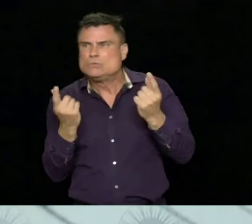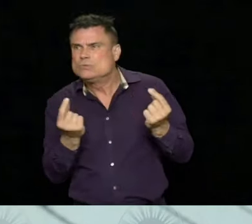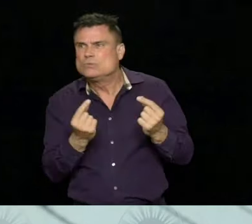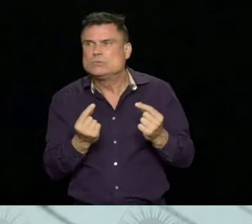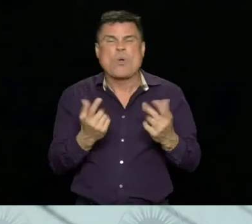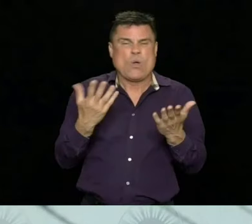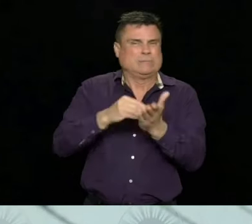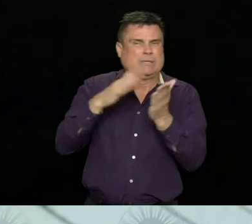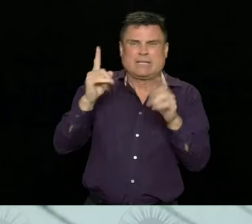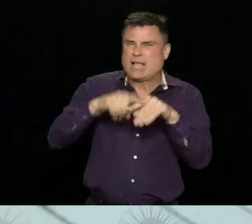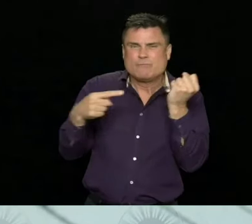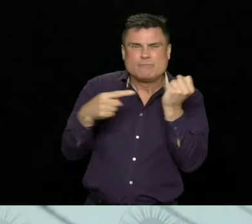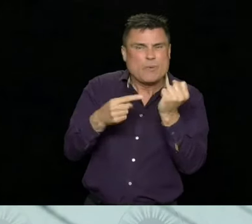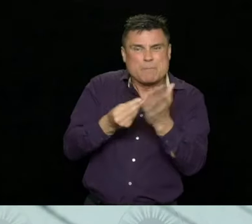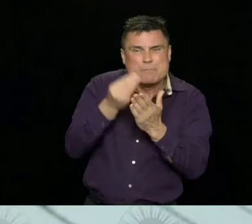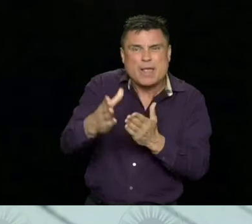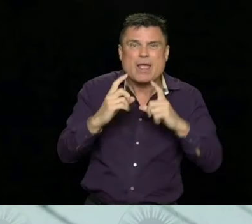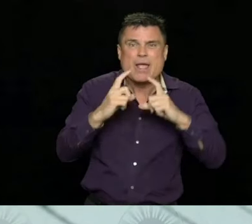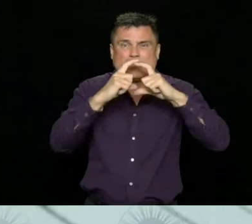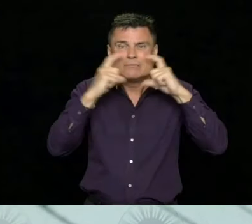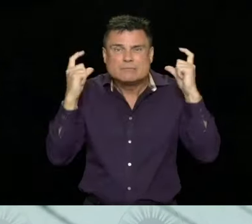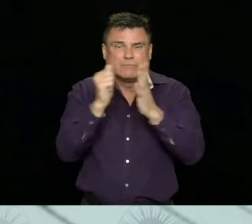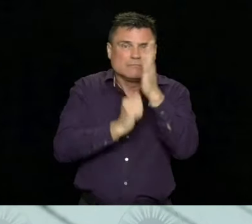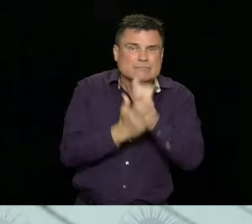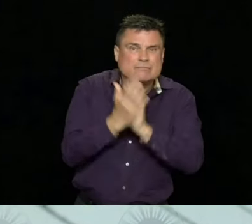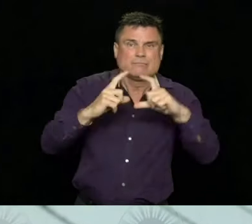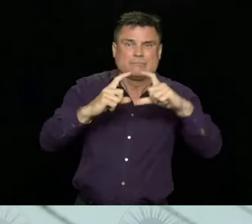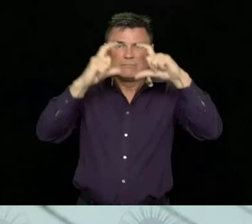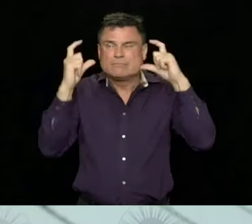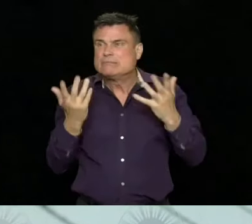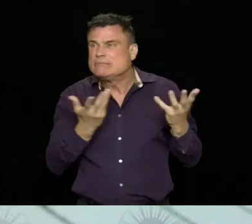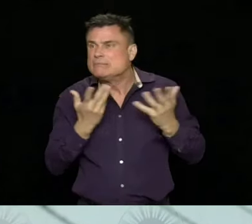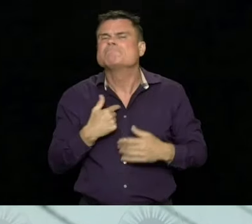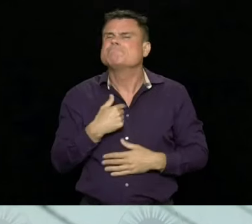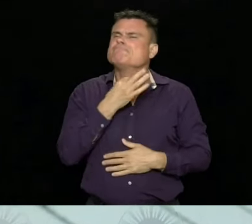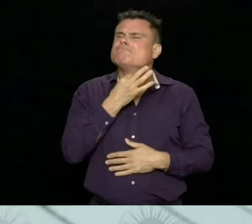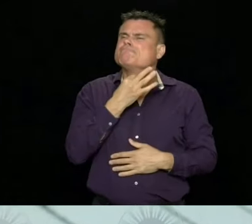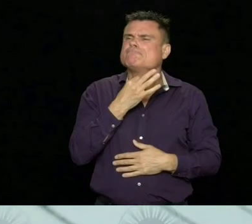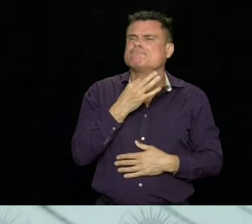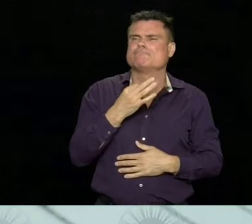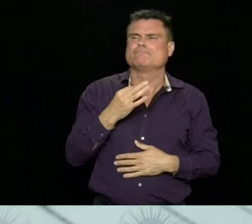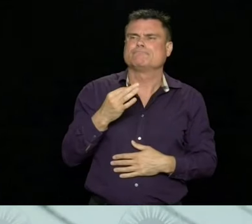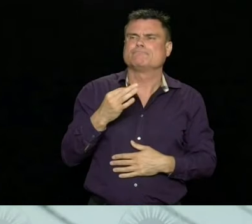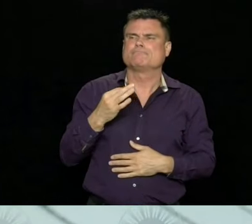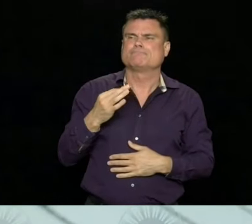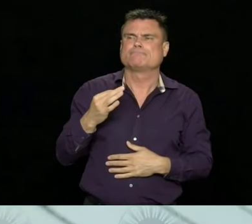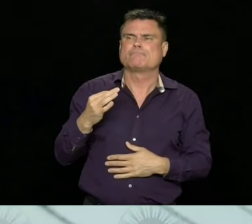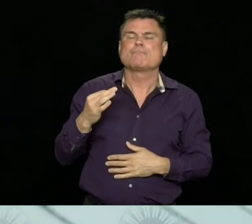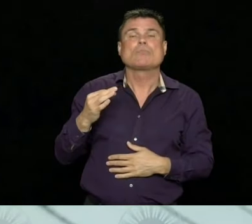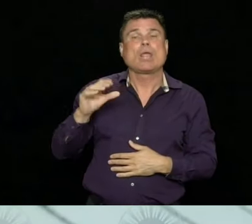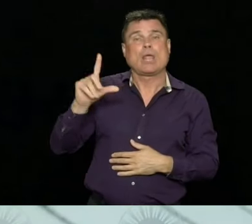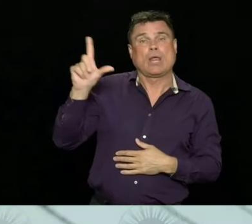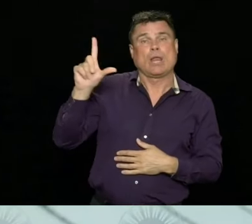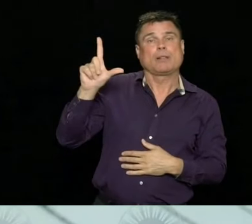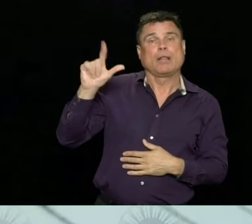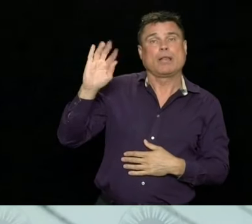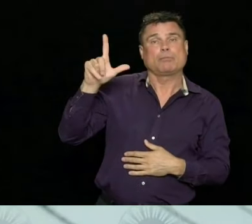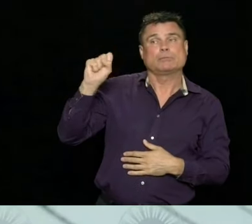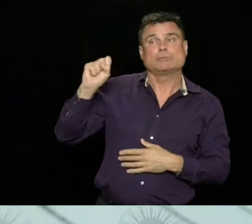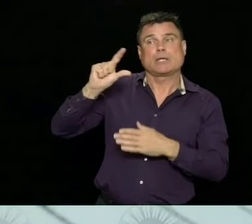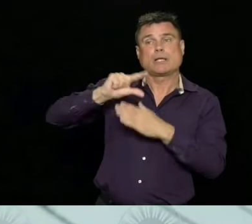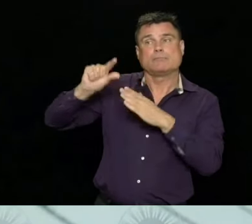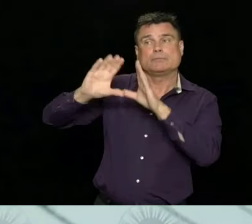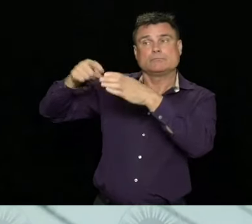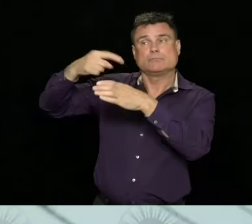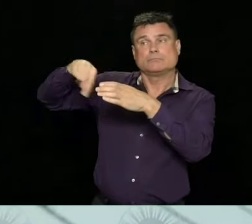of the opposition Liberal suggestion that government create some sort of central hub for small businesses to find the PPE they